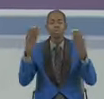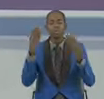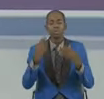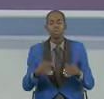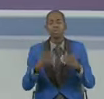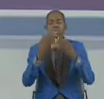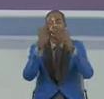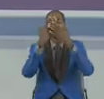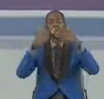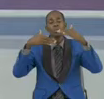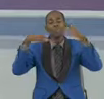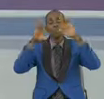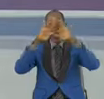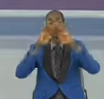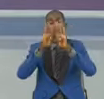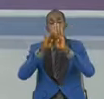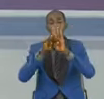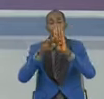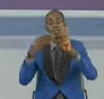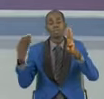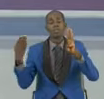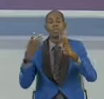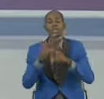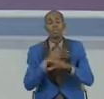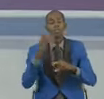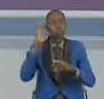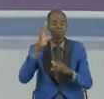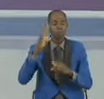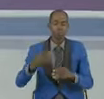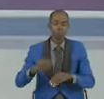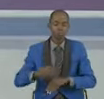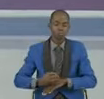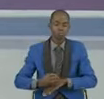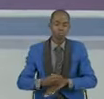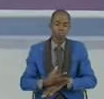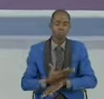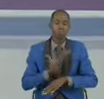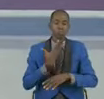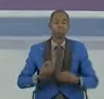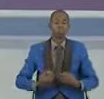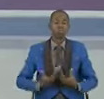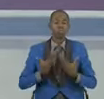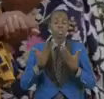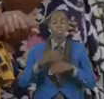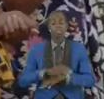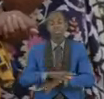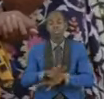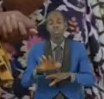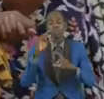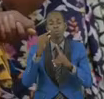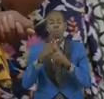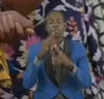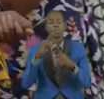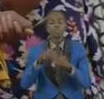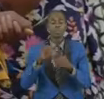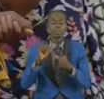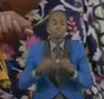your life, your word, your power into everyone in Jesus' name. Amen.